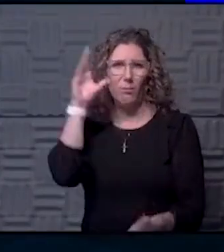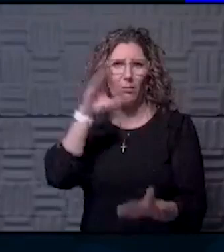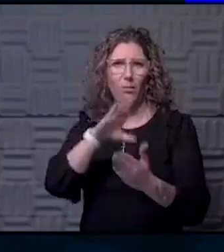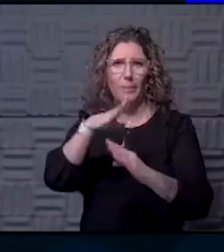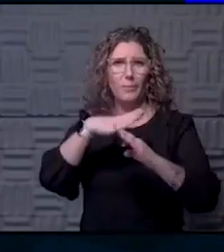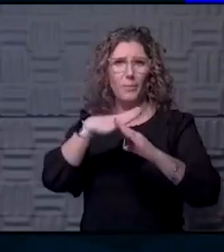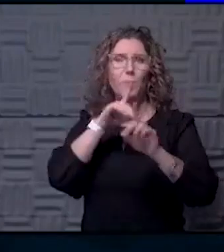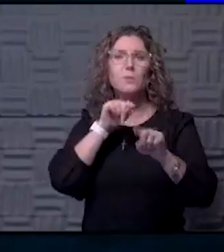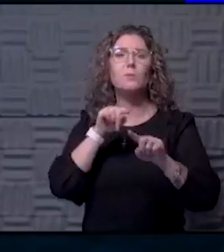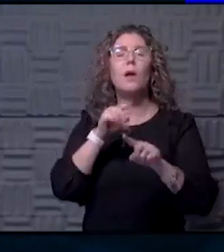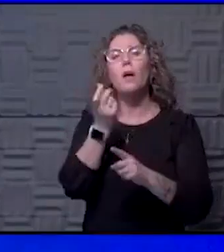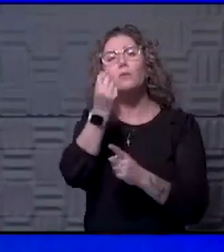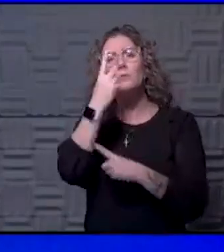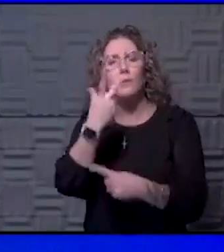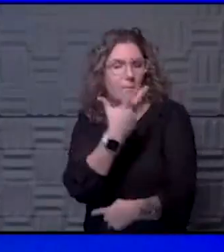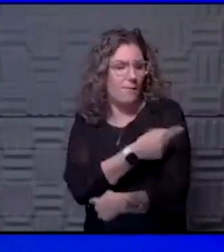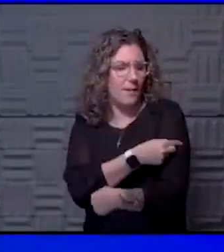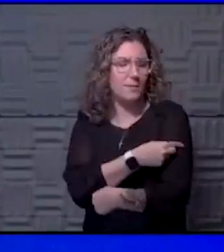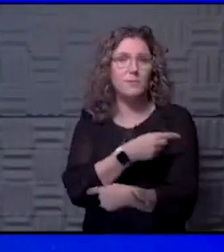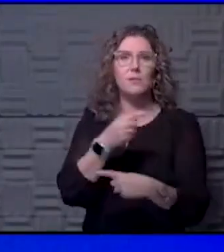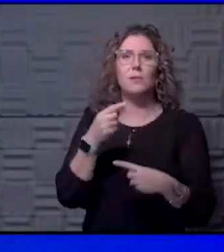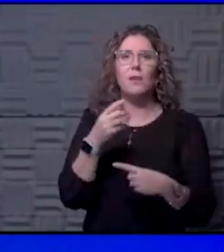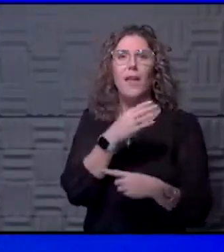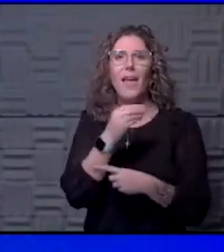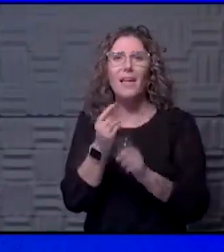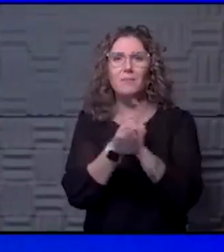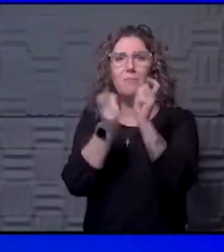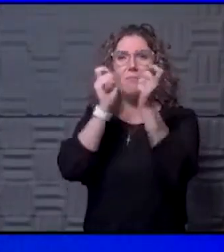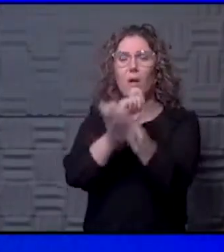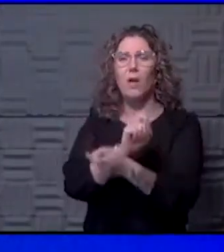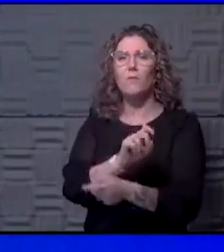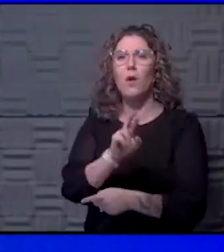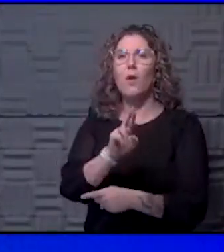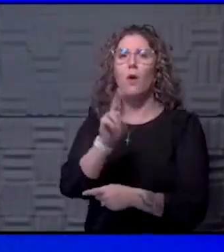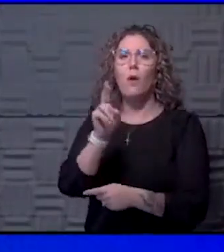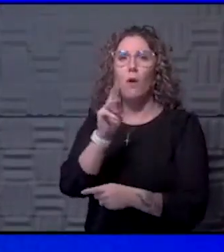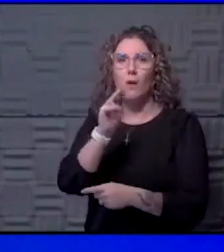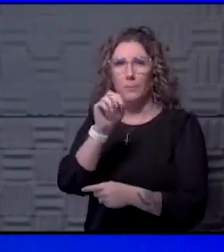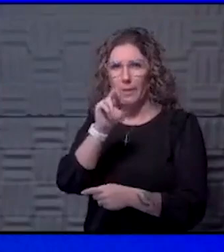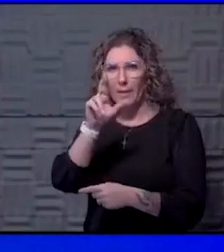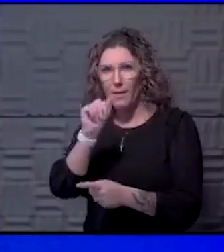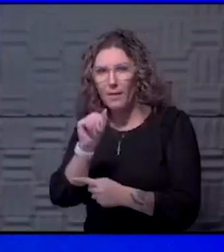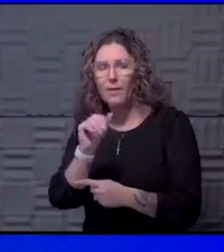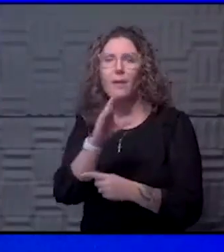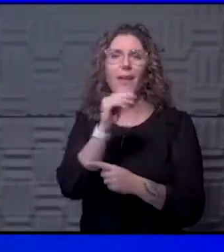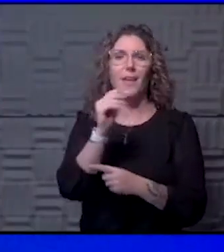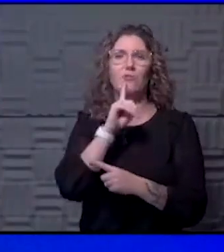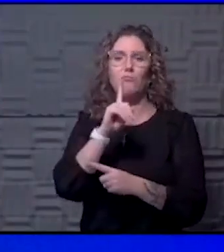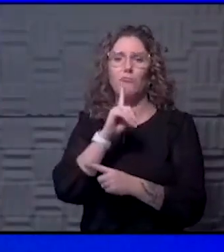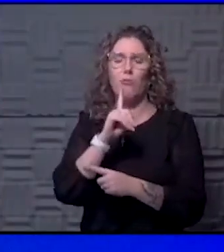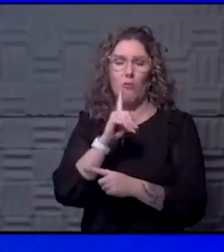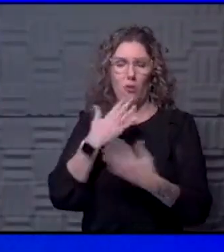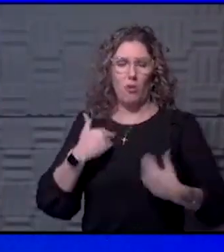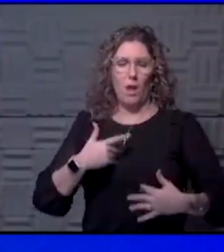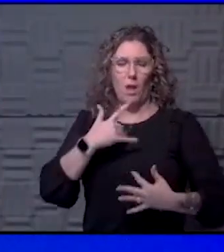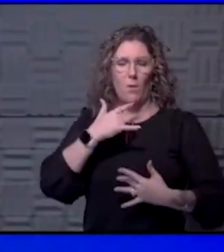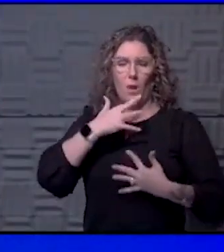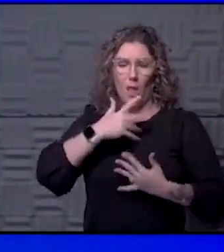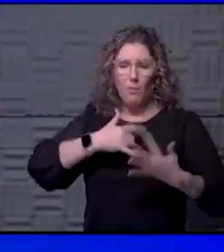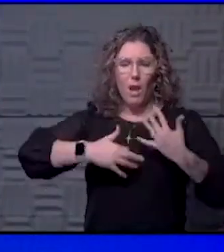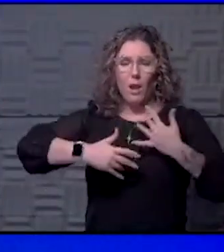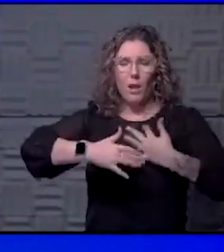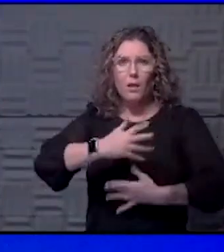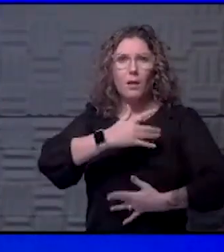getting the vaccine with the modified RNA. Your body will take that up. It will transcribe, create